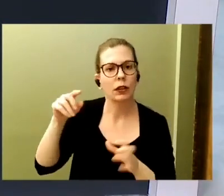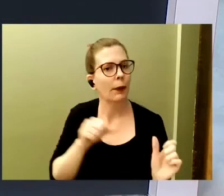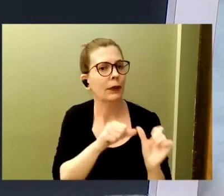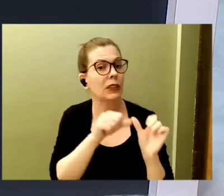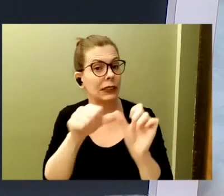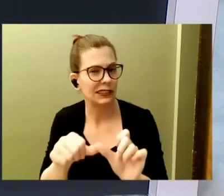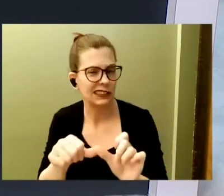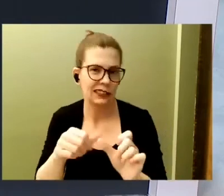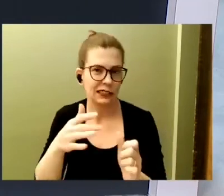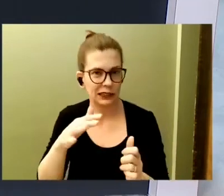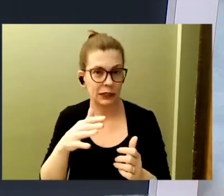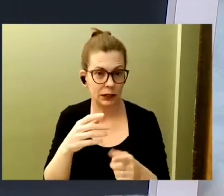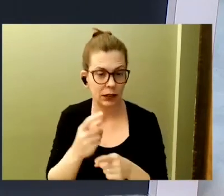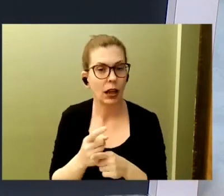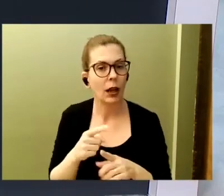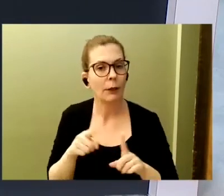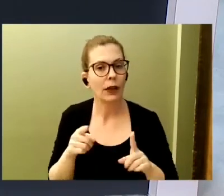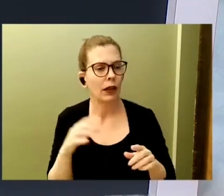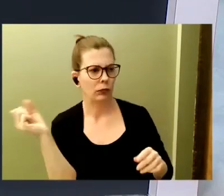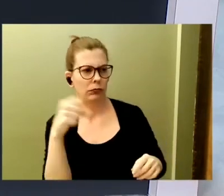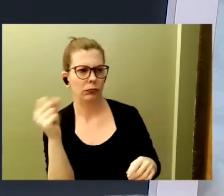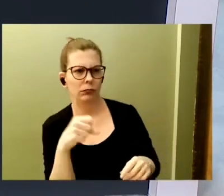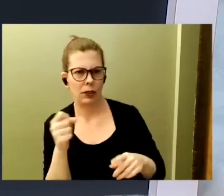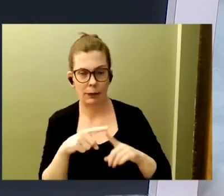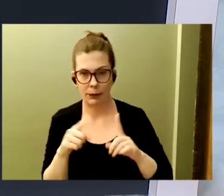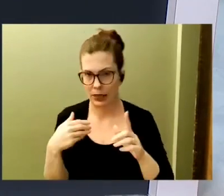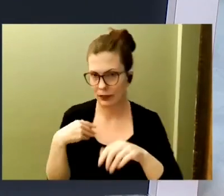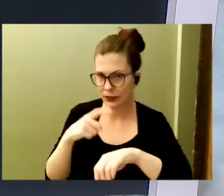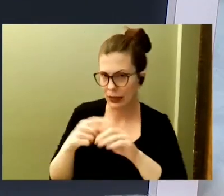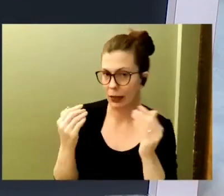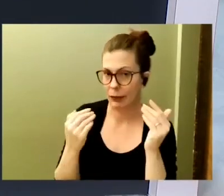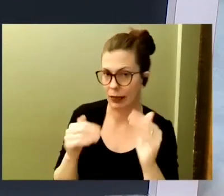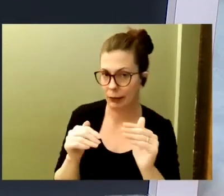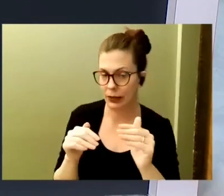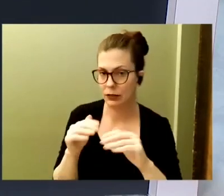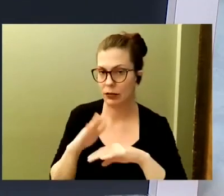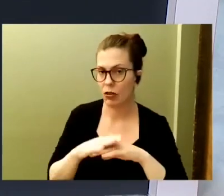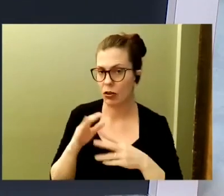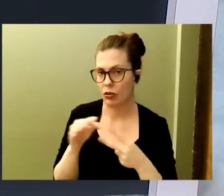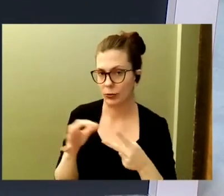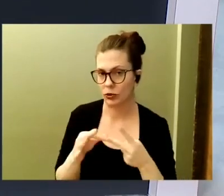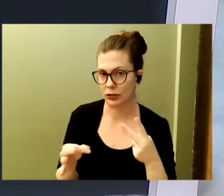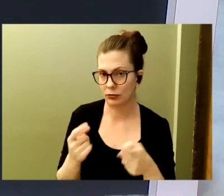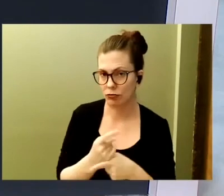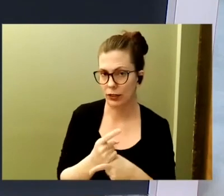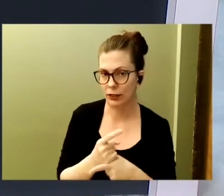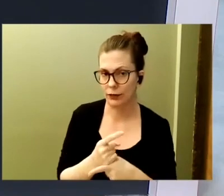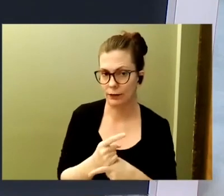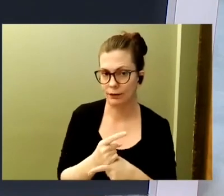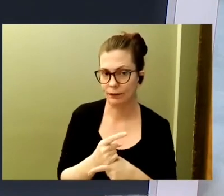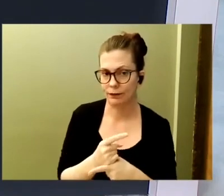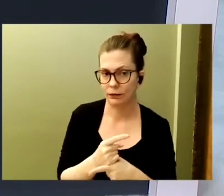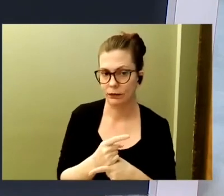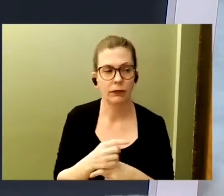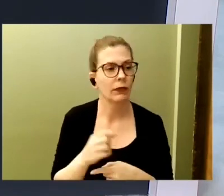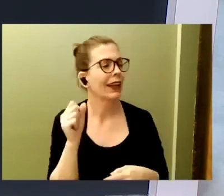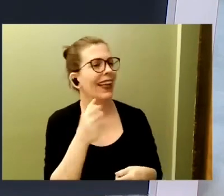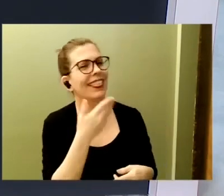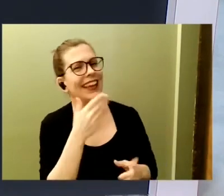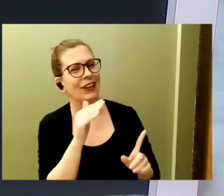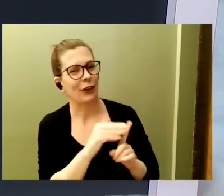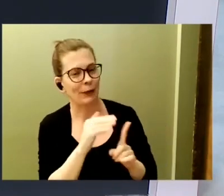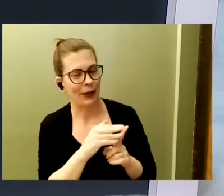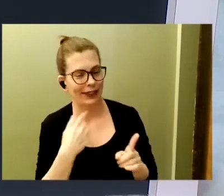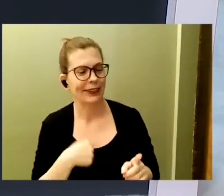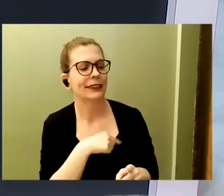But you do Oh, have yes. a time limit on these options, correct? Thank you for reminding us. So absolutely. So